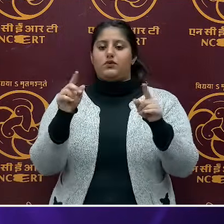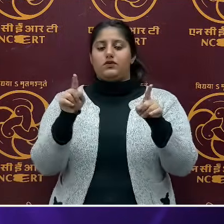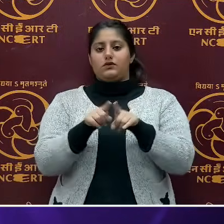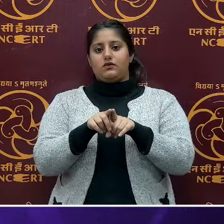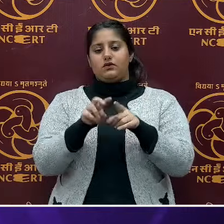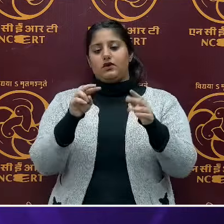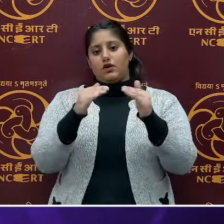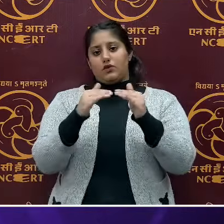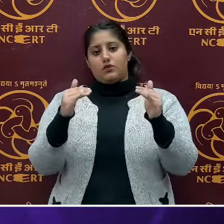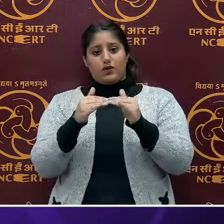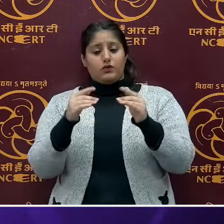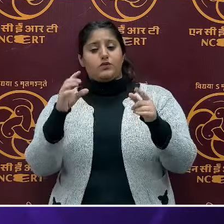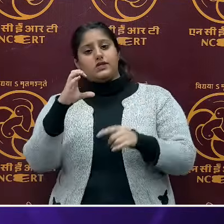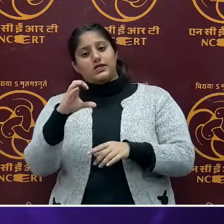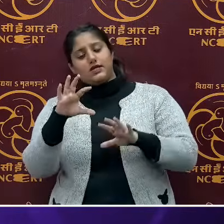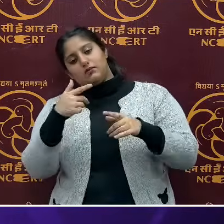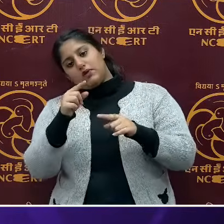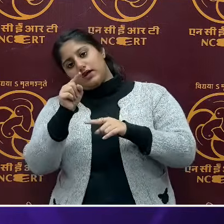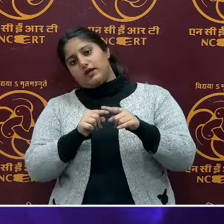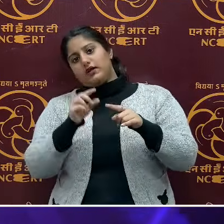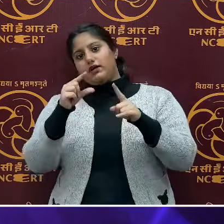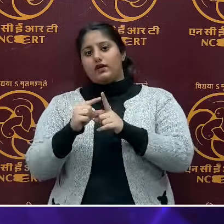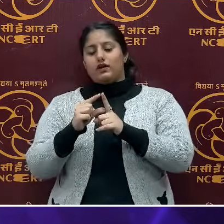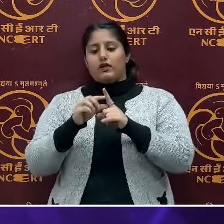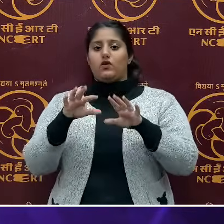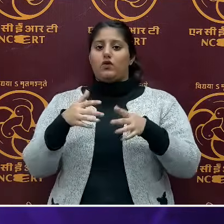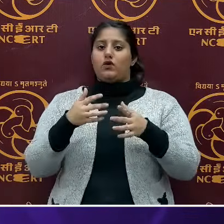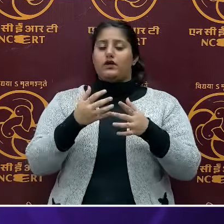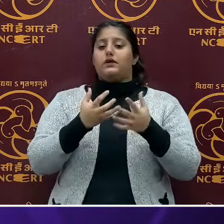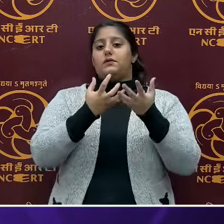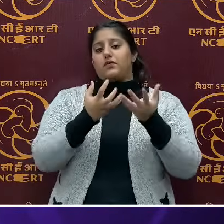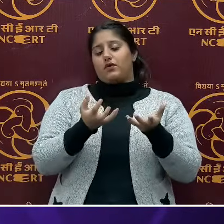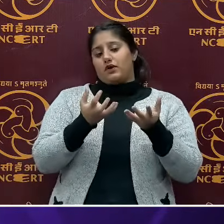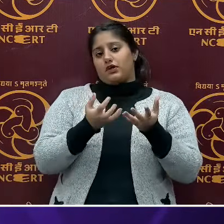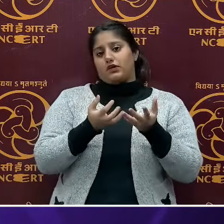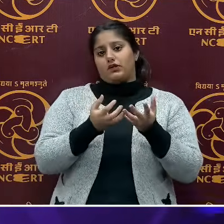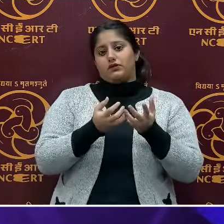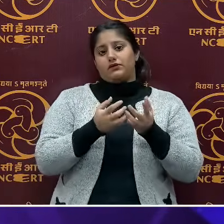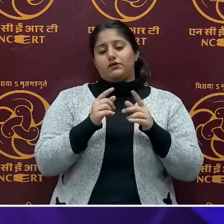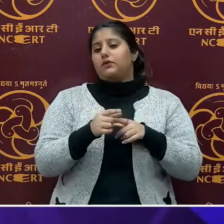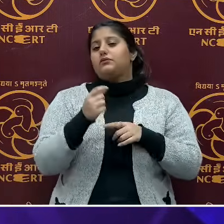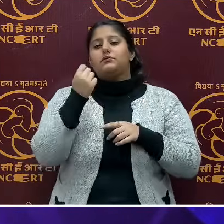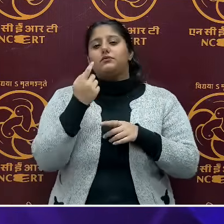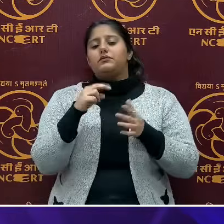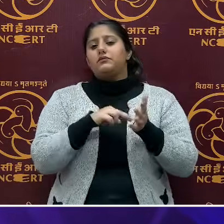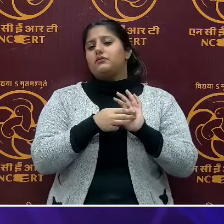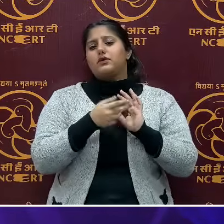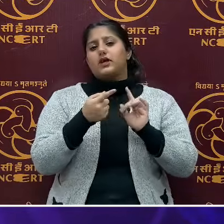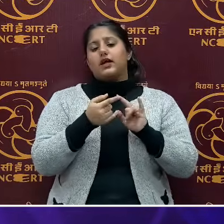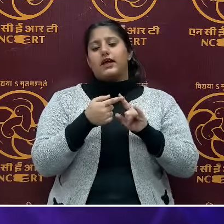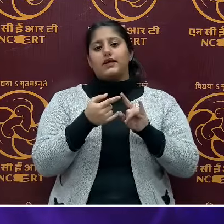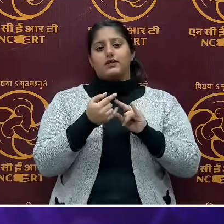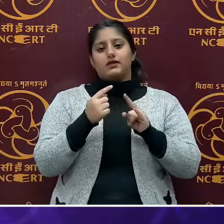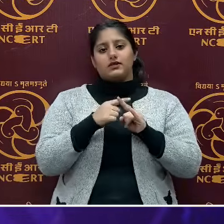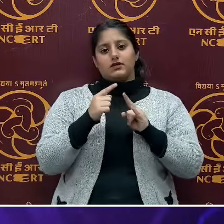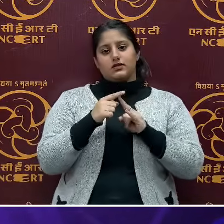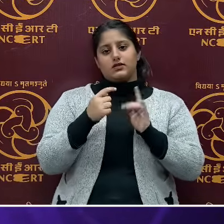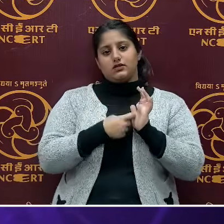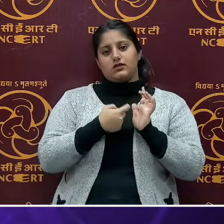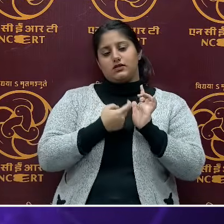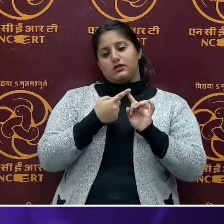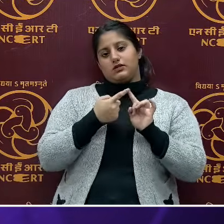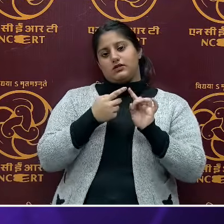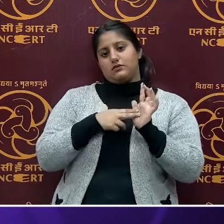C by D. Or the product of extremes. Now what do you mean by extremes? The terms which